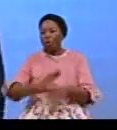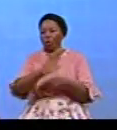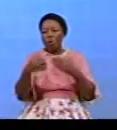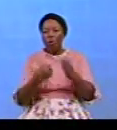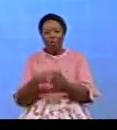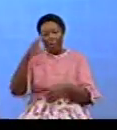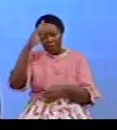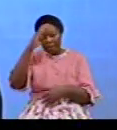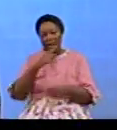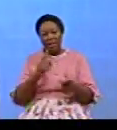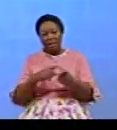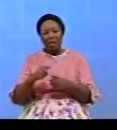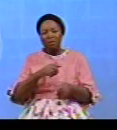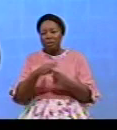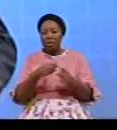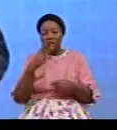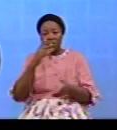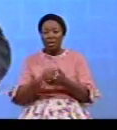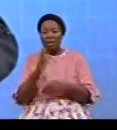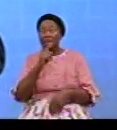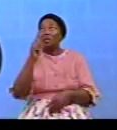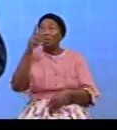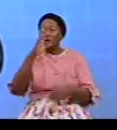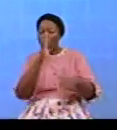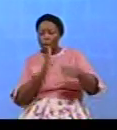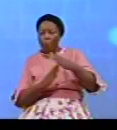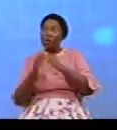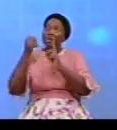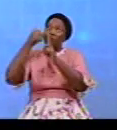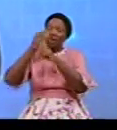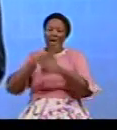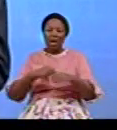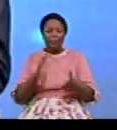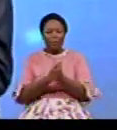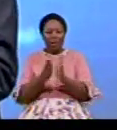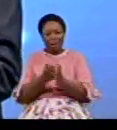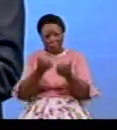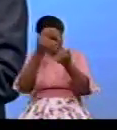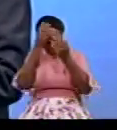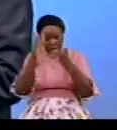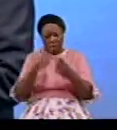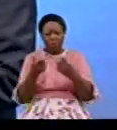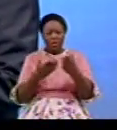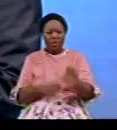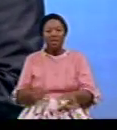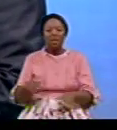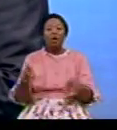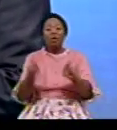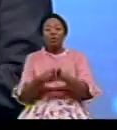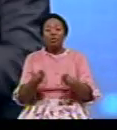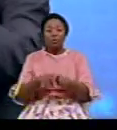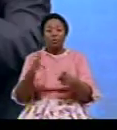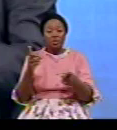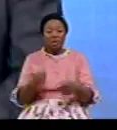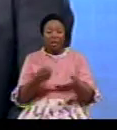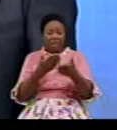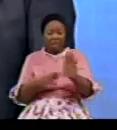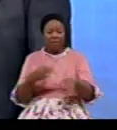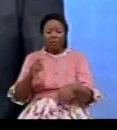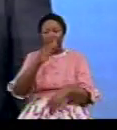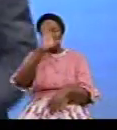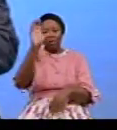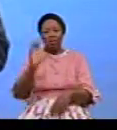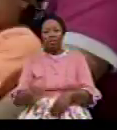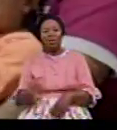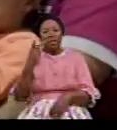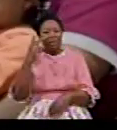not reign over my heathenism. Well, it will not reign in my heart. And